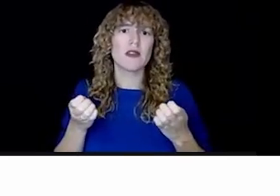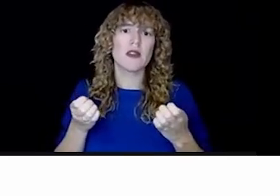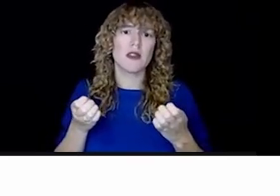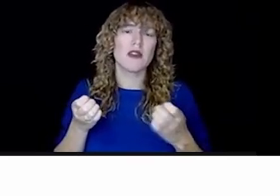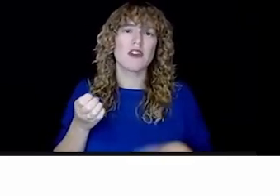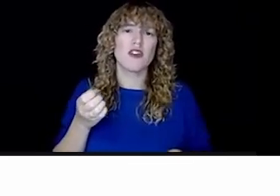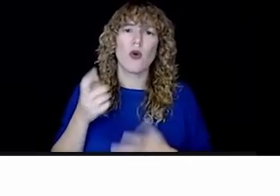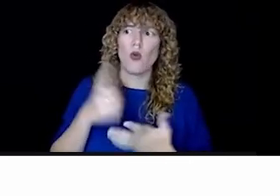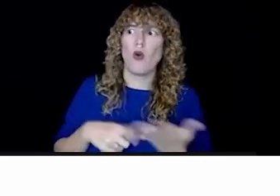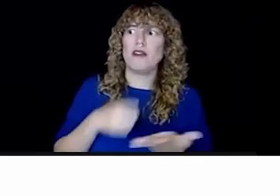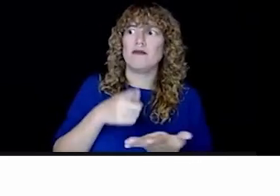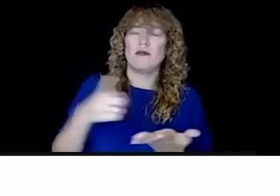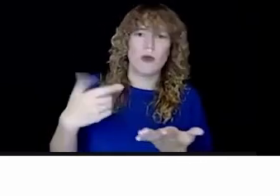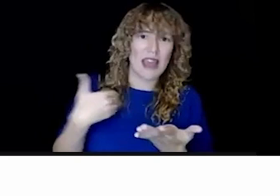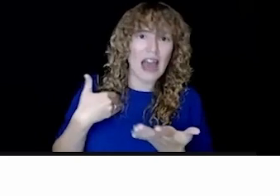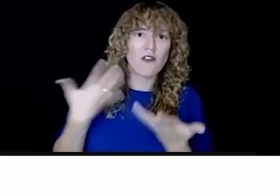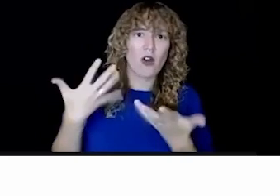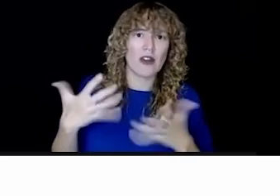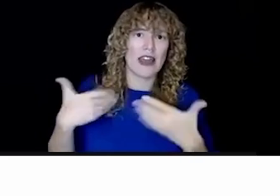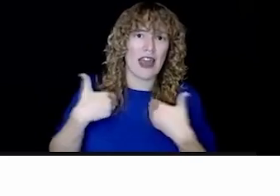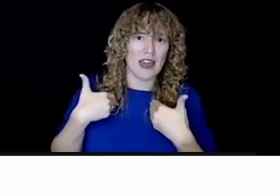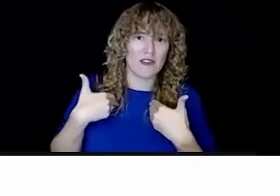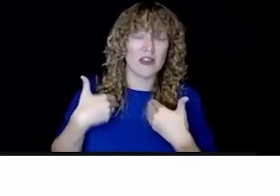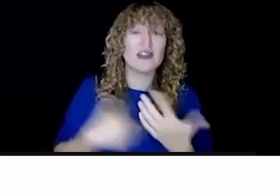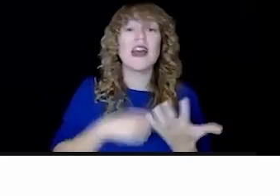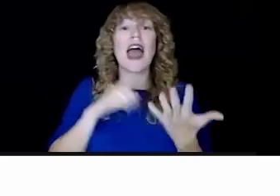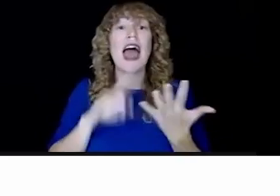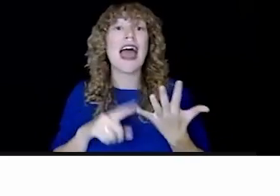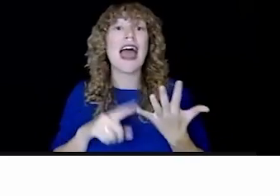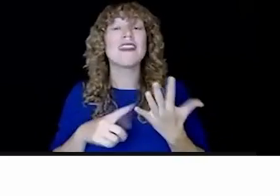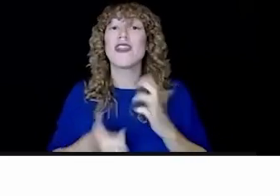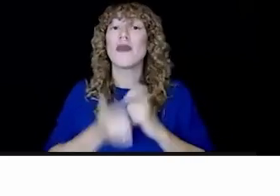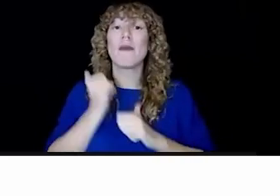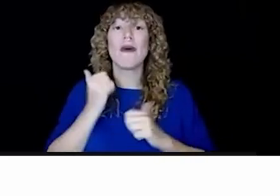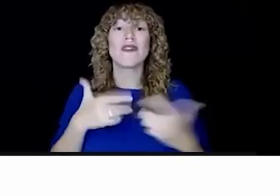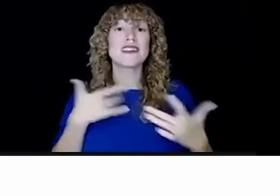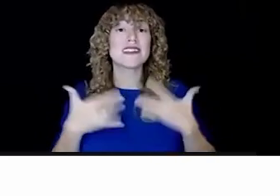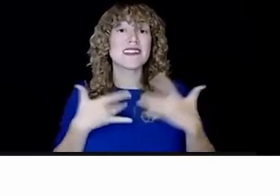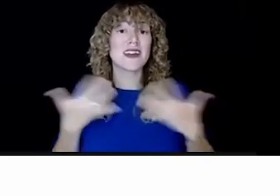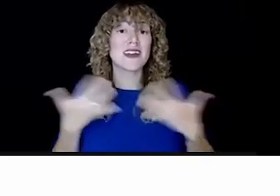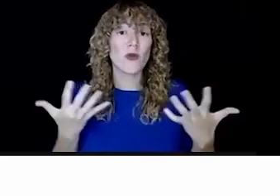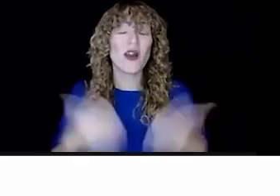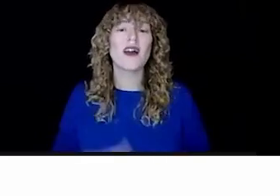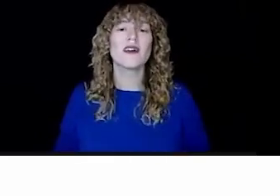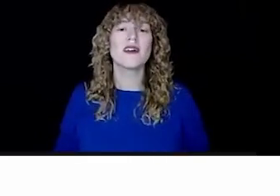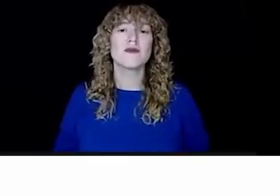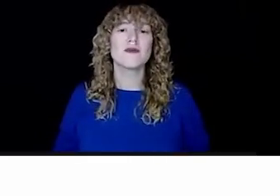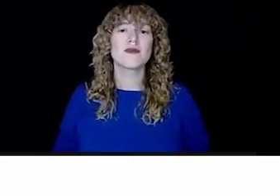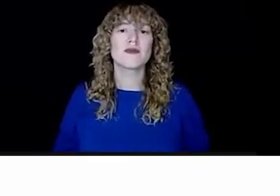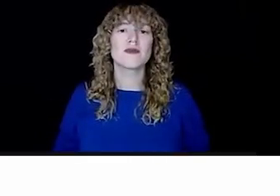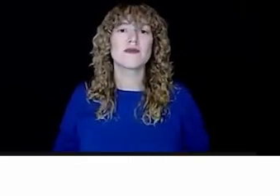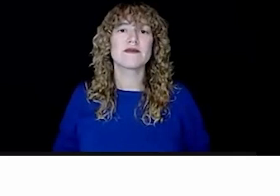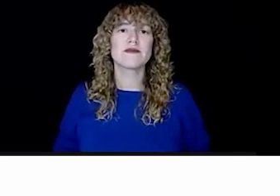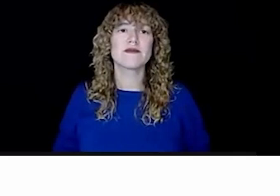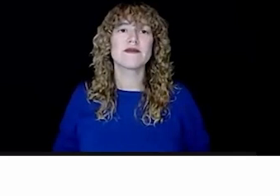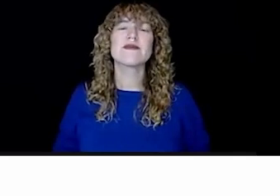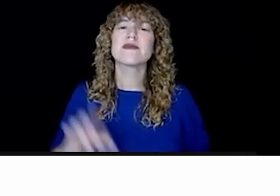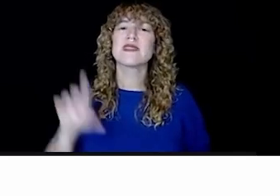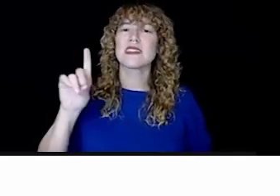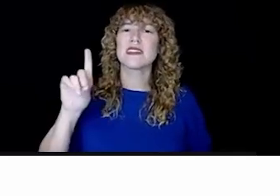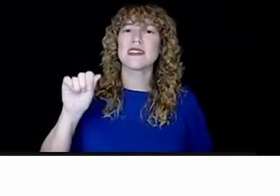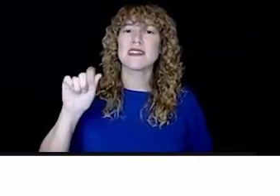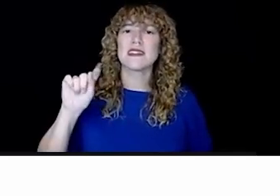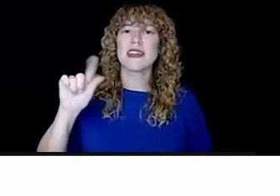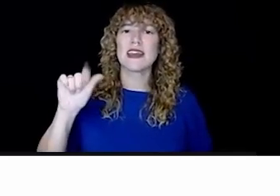on. And the most exciting part for me is the use of data loggers, sensors,